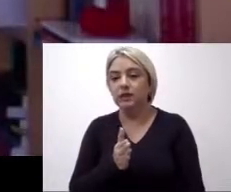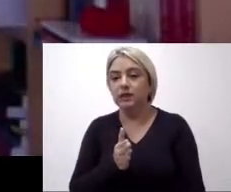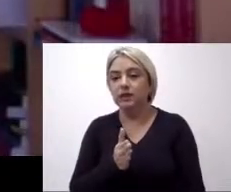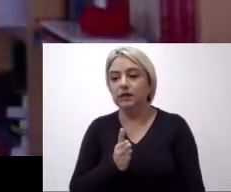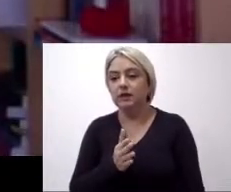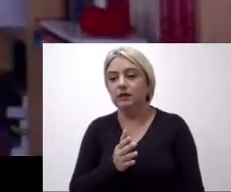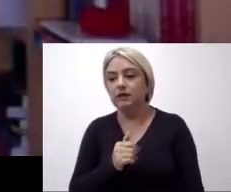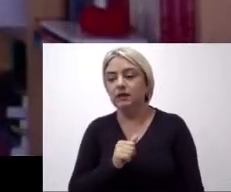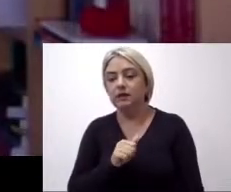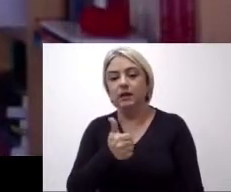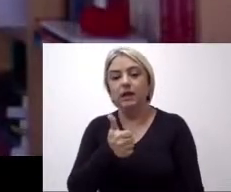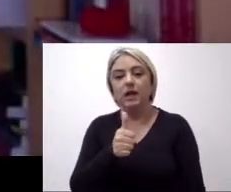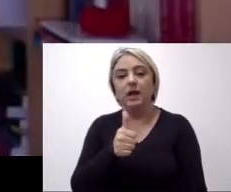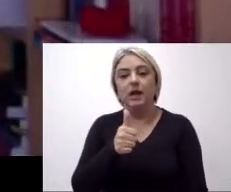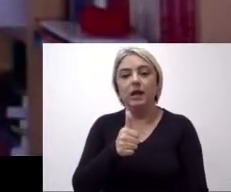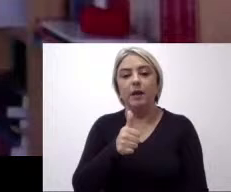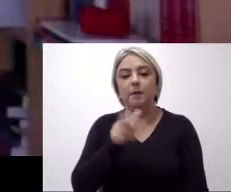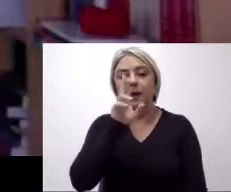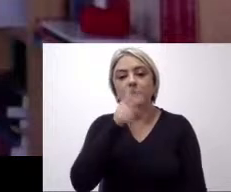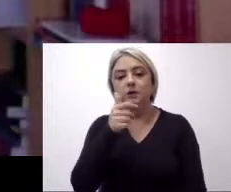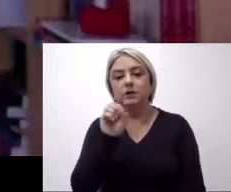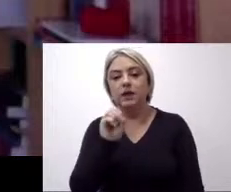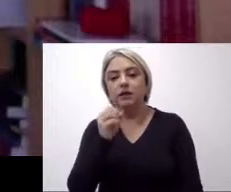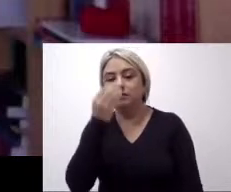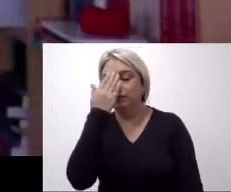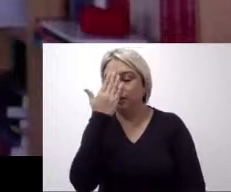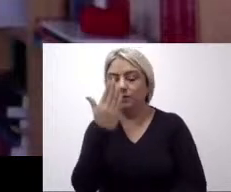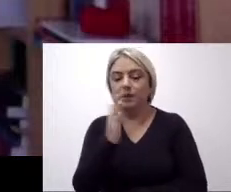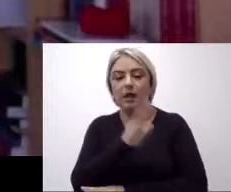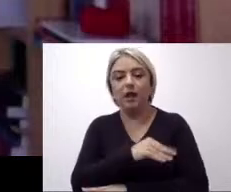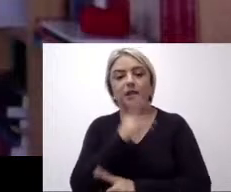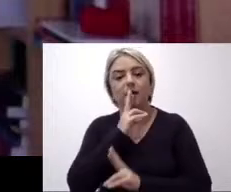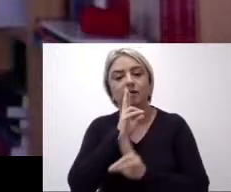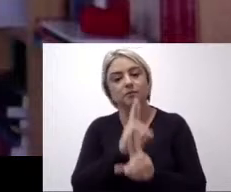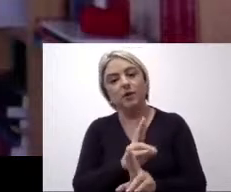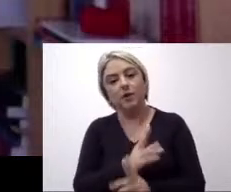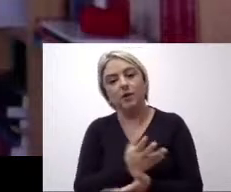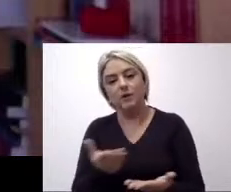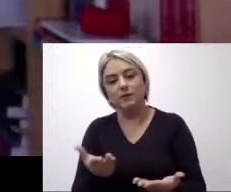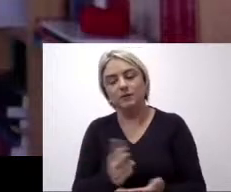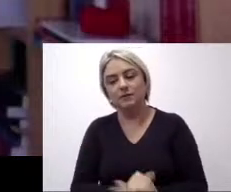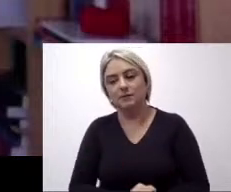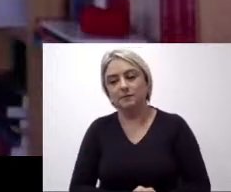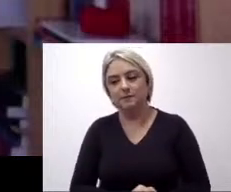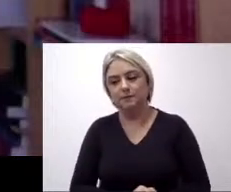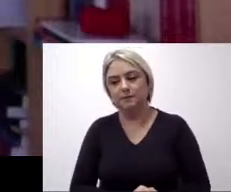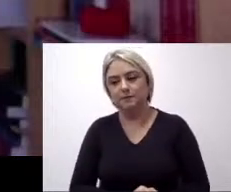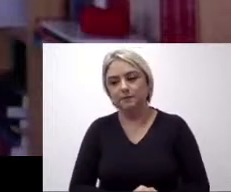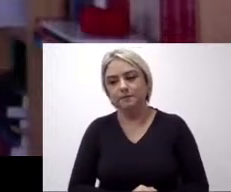your answers, for all the questions, for this very stimulating debate.